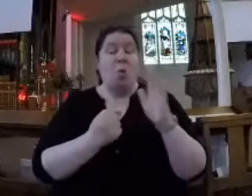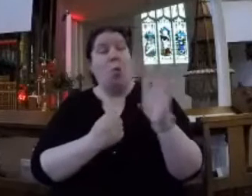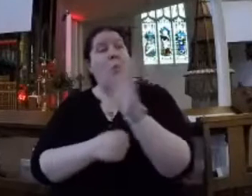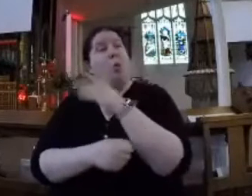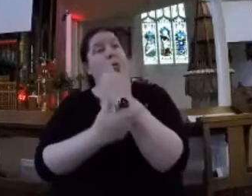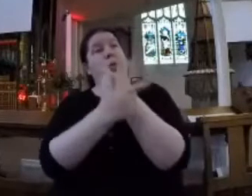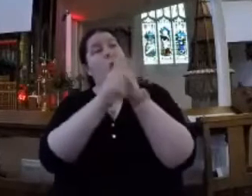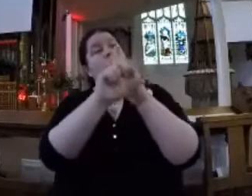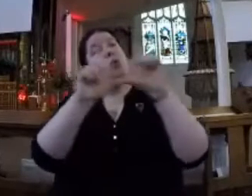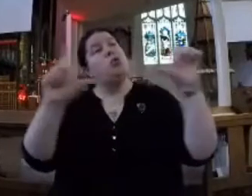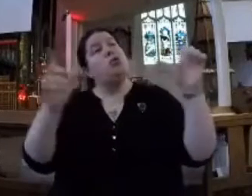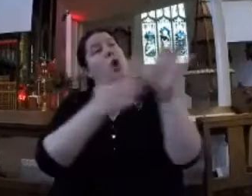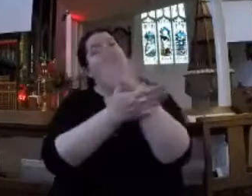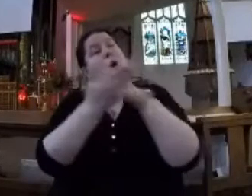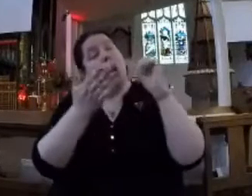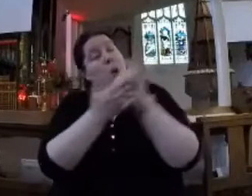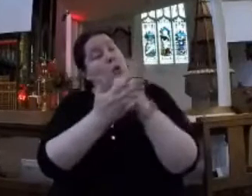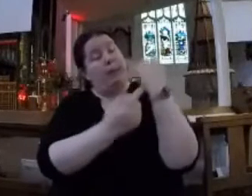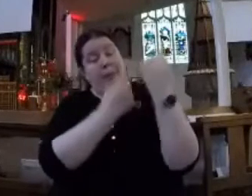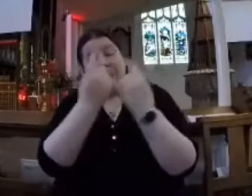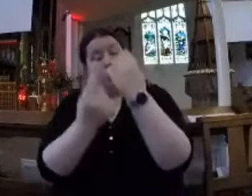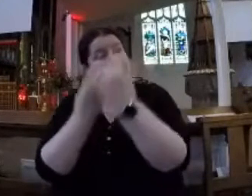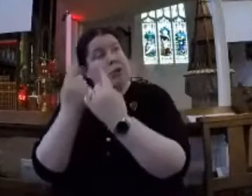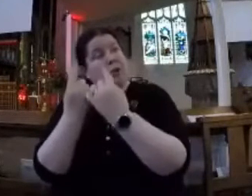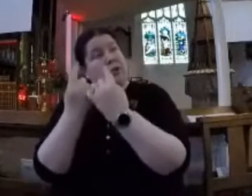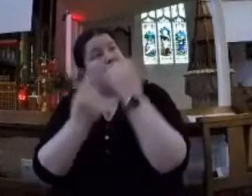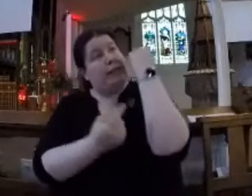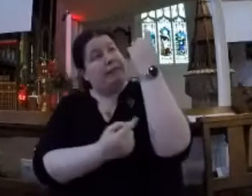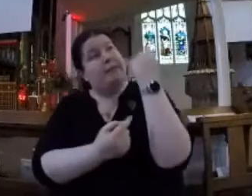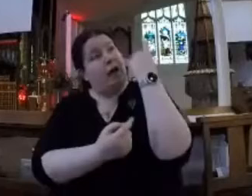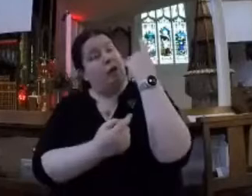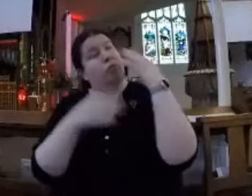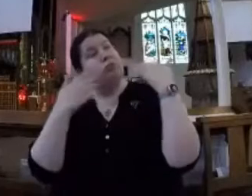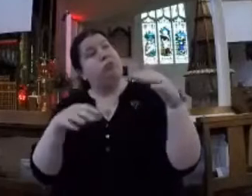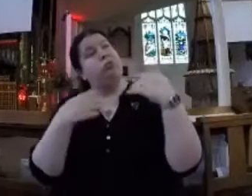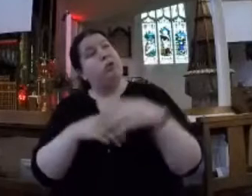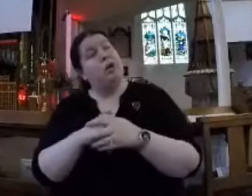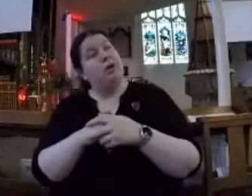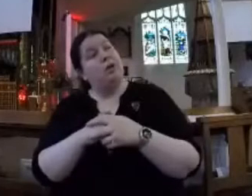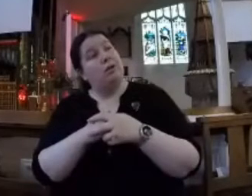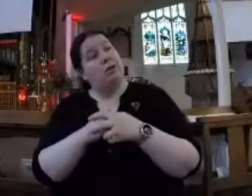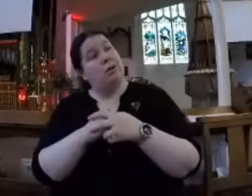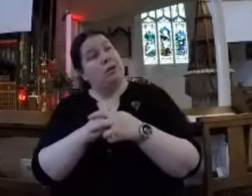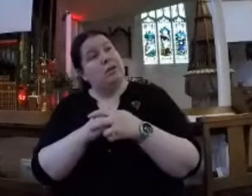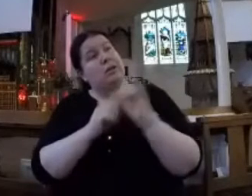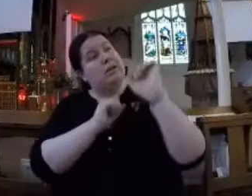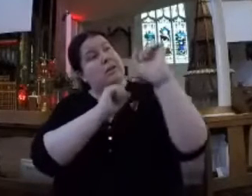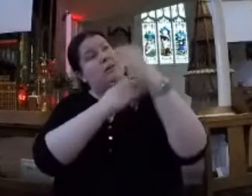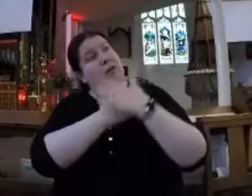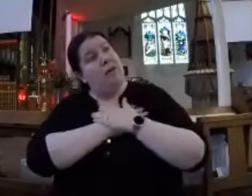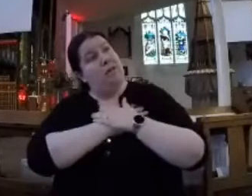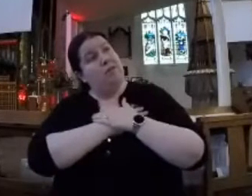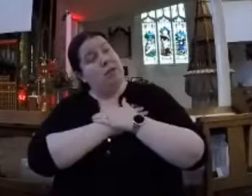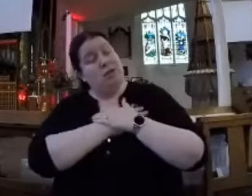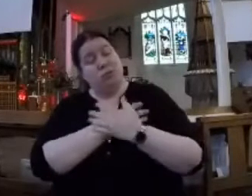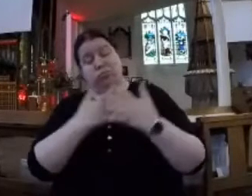holy people to grasp how wide and long and high and deep is